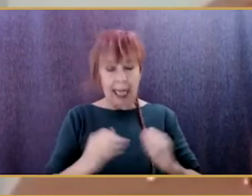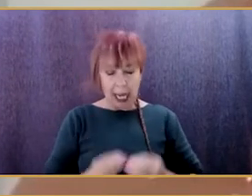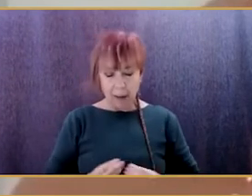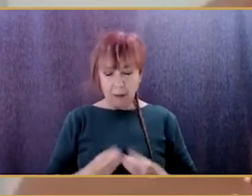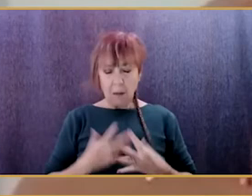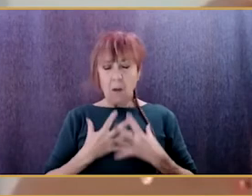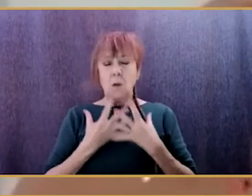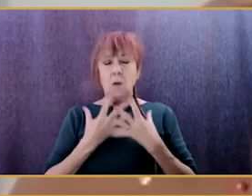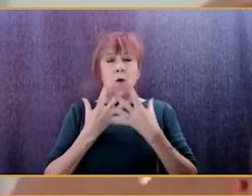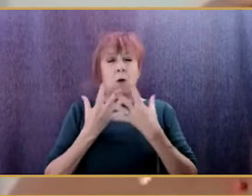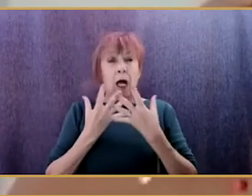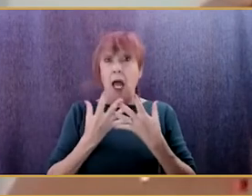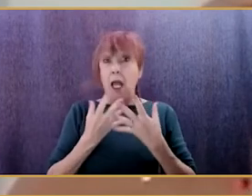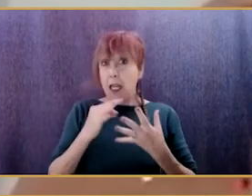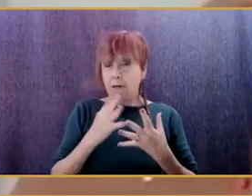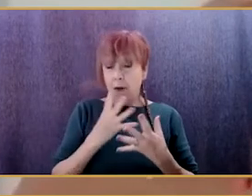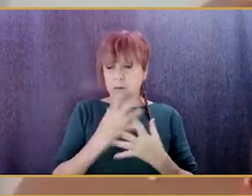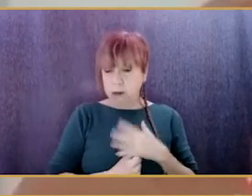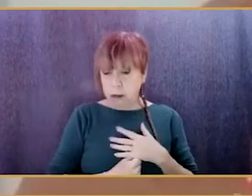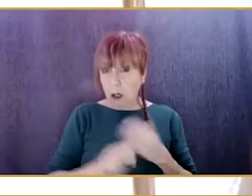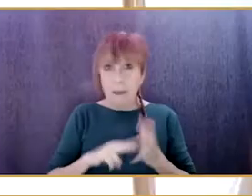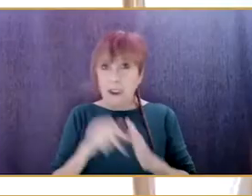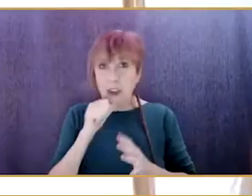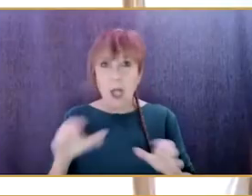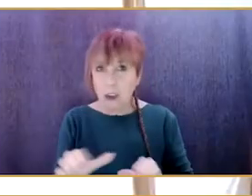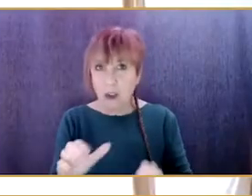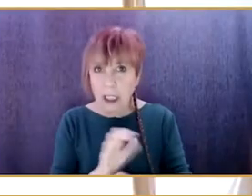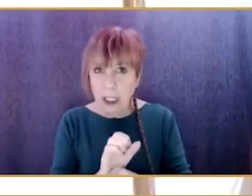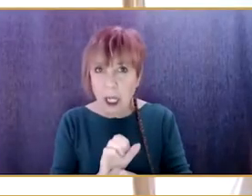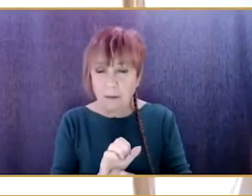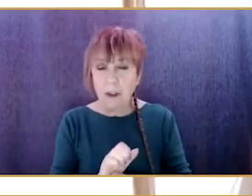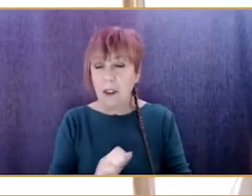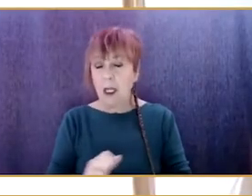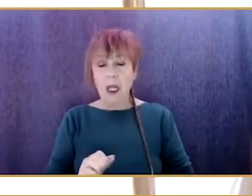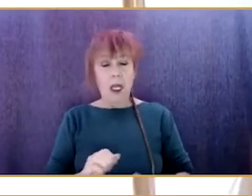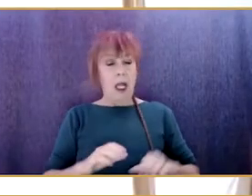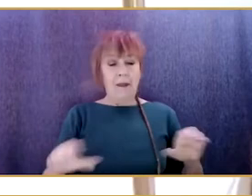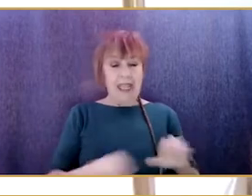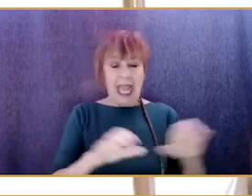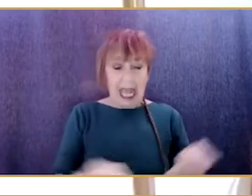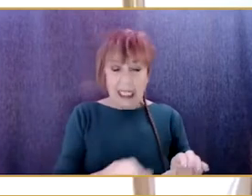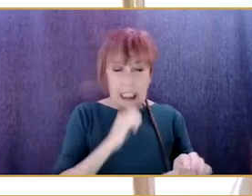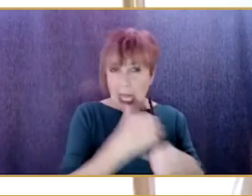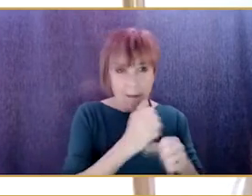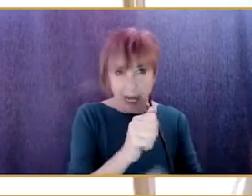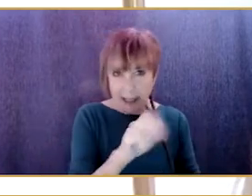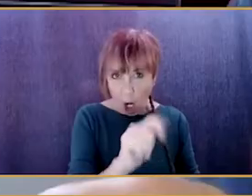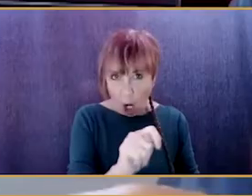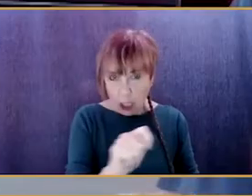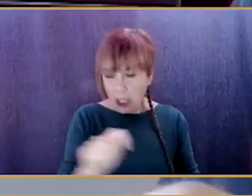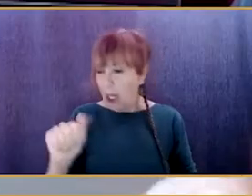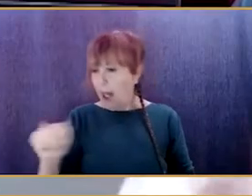the spark But if you let it die, you're not doing enough The action isn't making the art The art is what inspires the